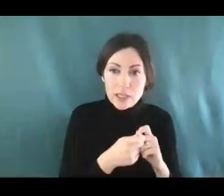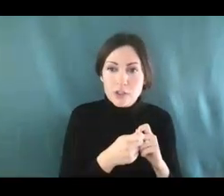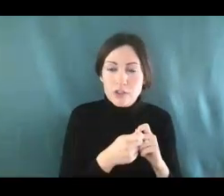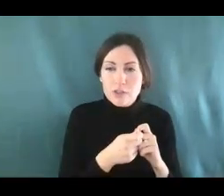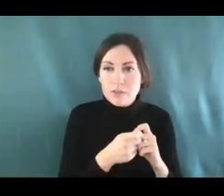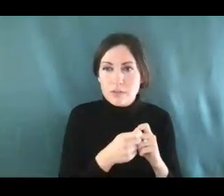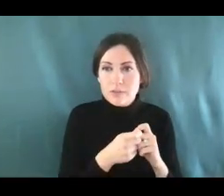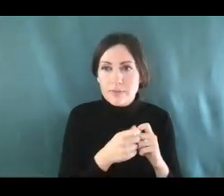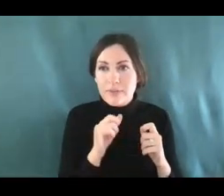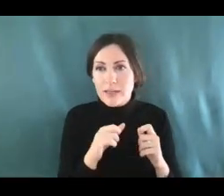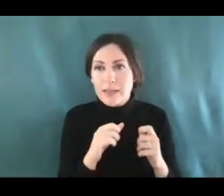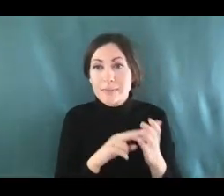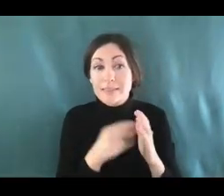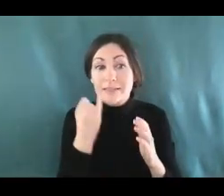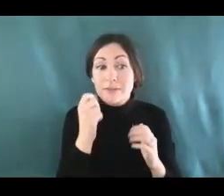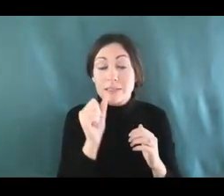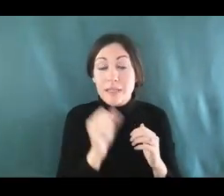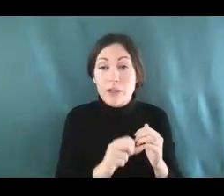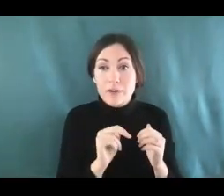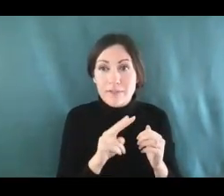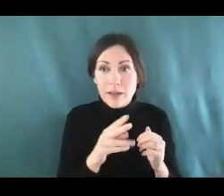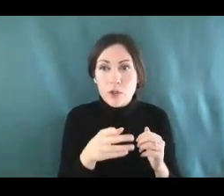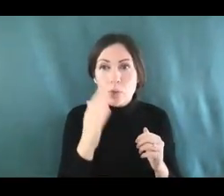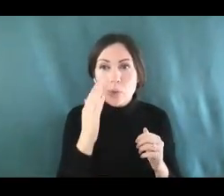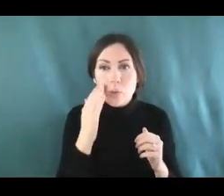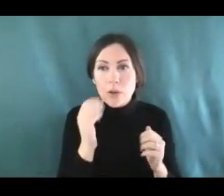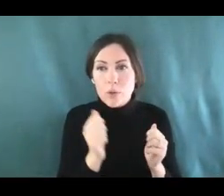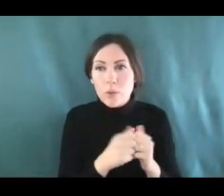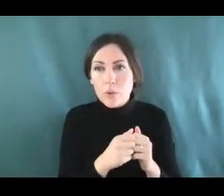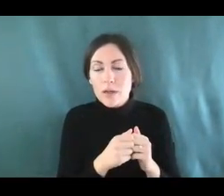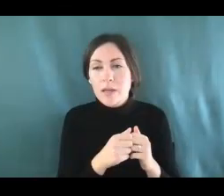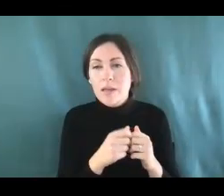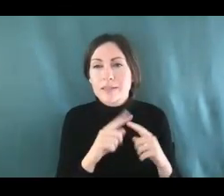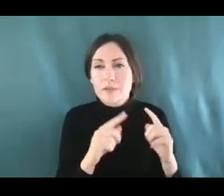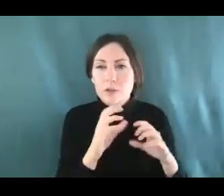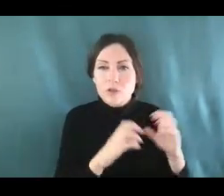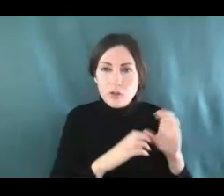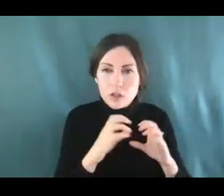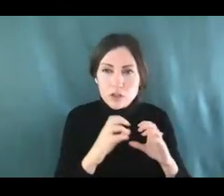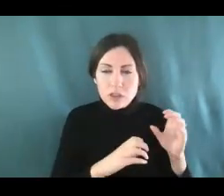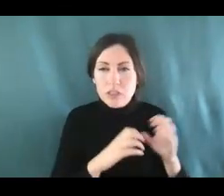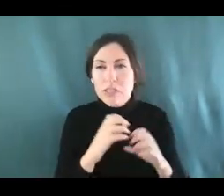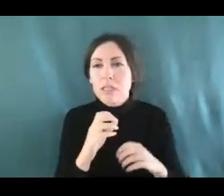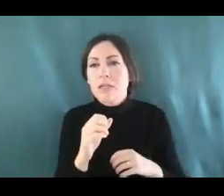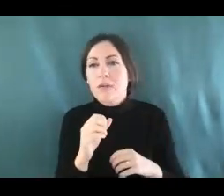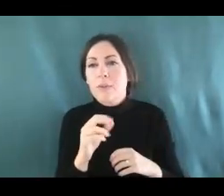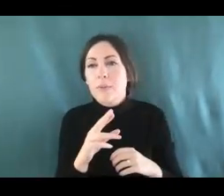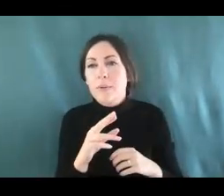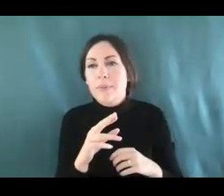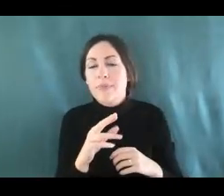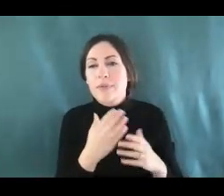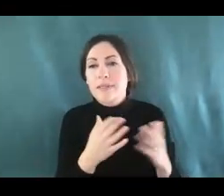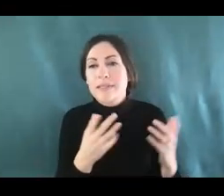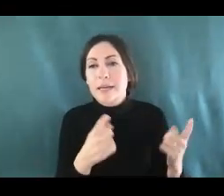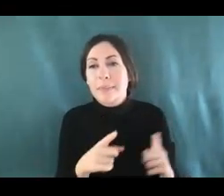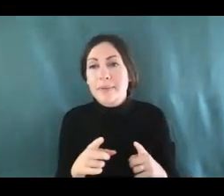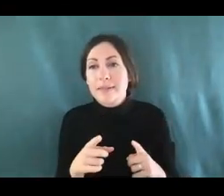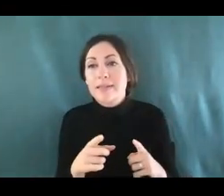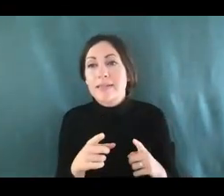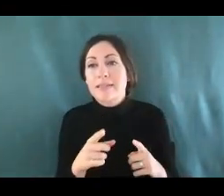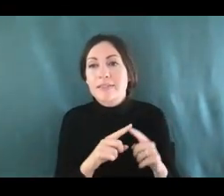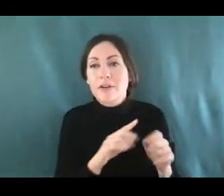if you're in Southern Nevada, you're very aware with like the Charleston construction and things happening there.